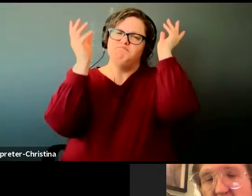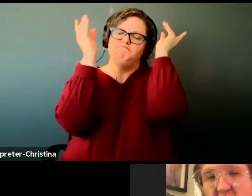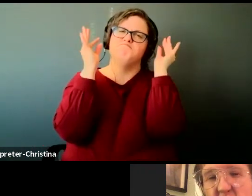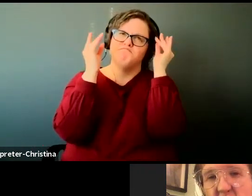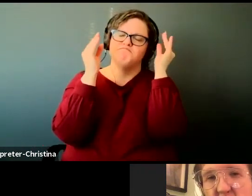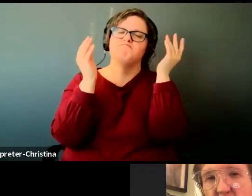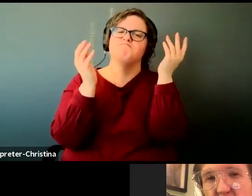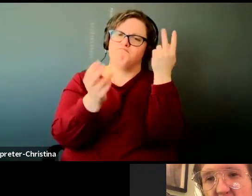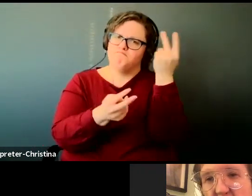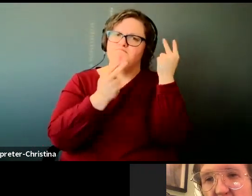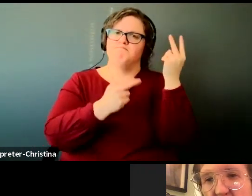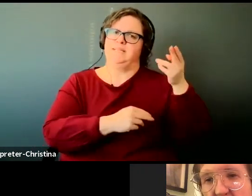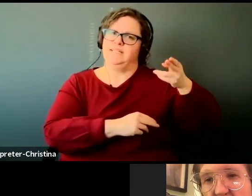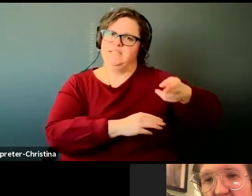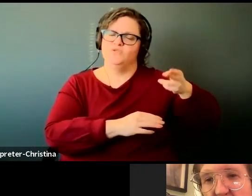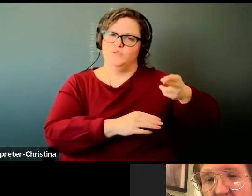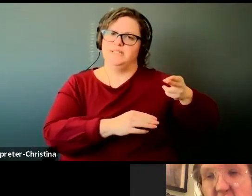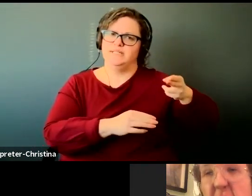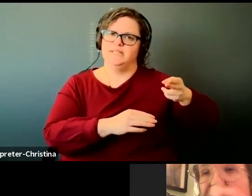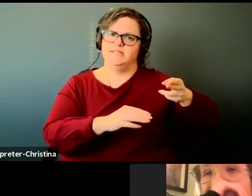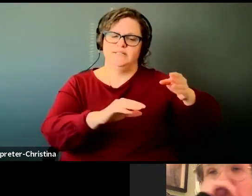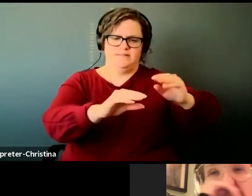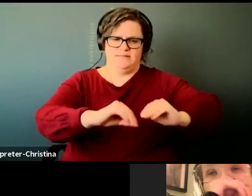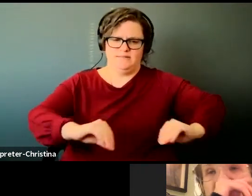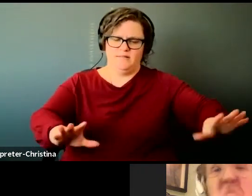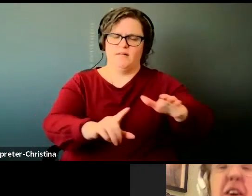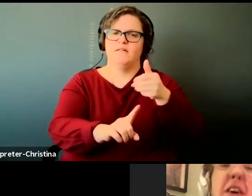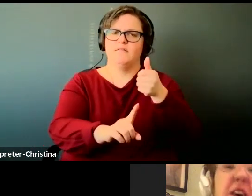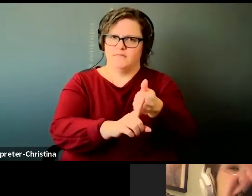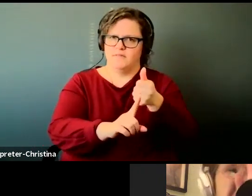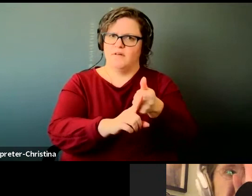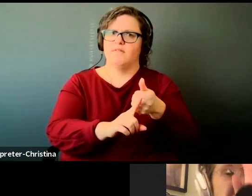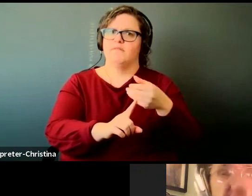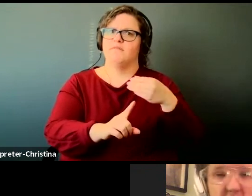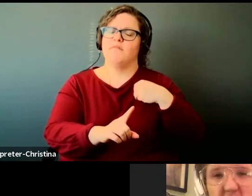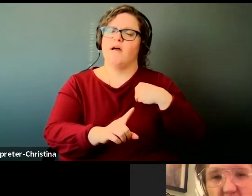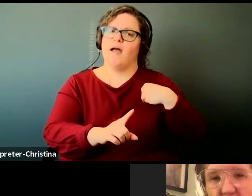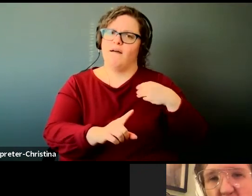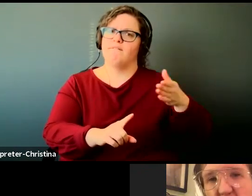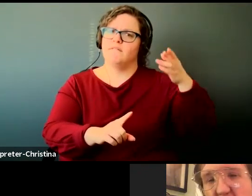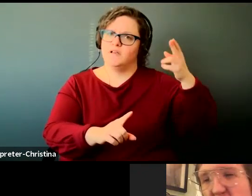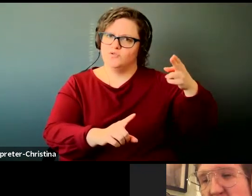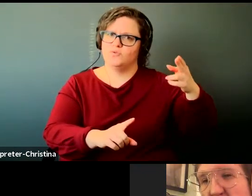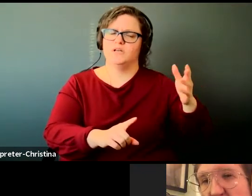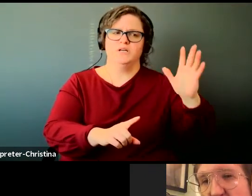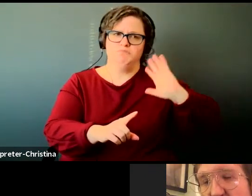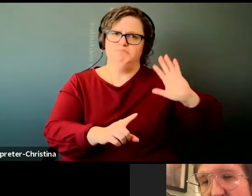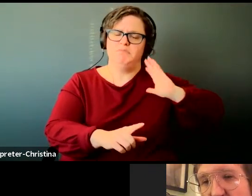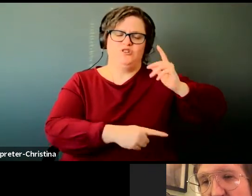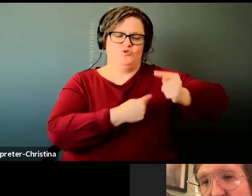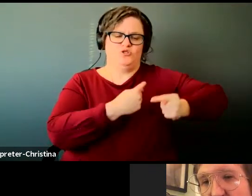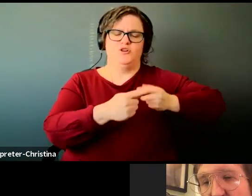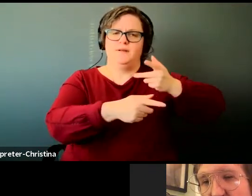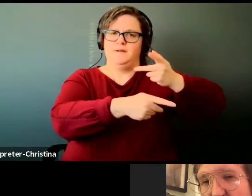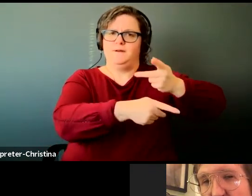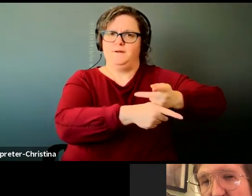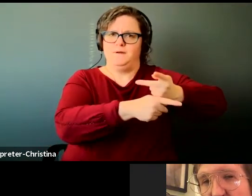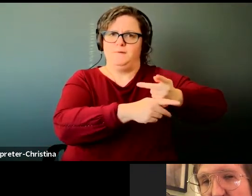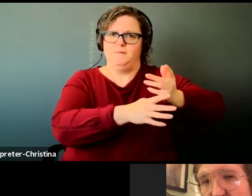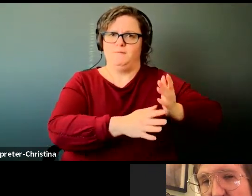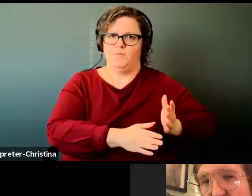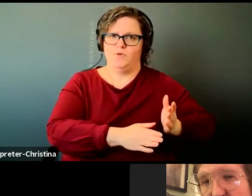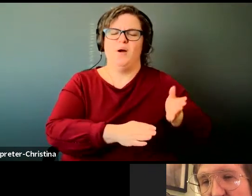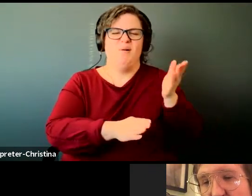lands actually have a long history? Those lands have traditional keepers who, long before any of us settlers were here,